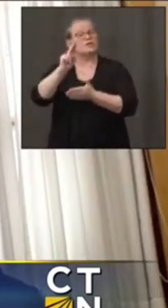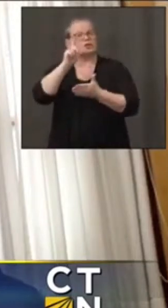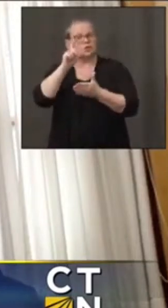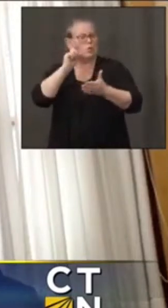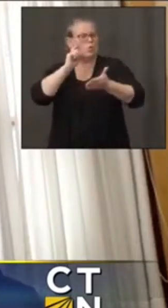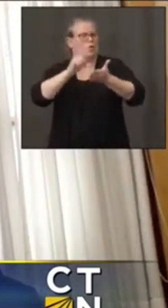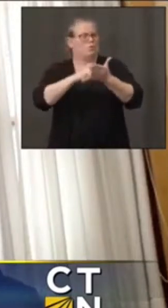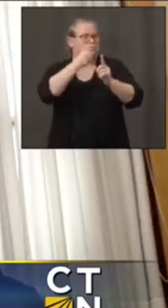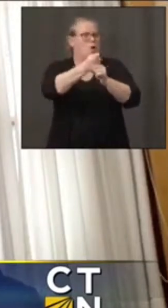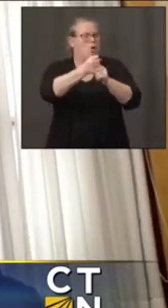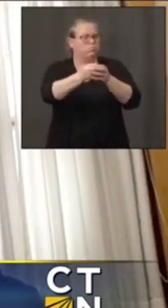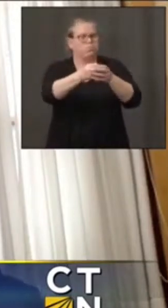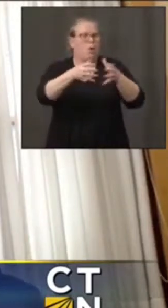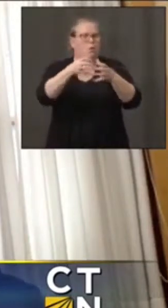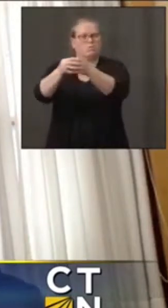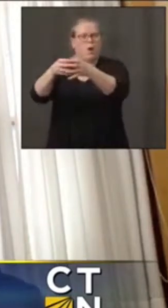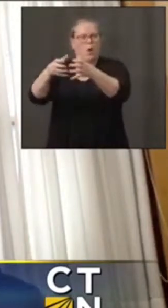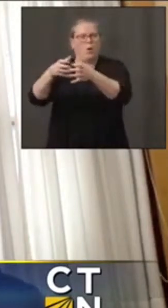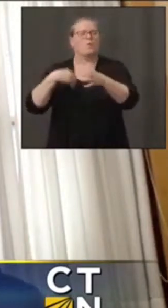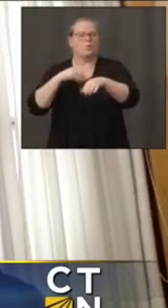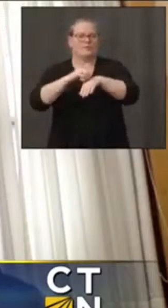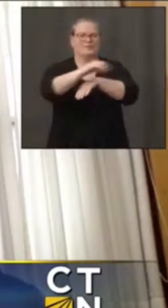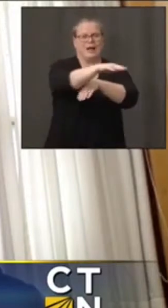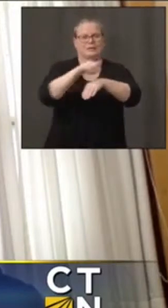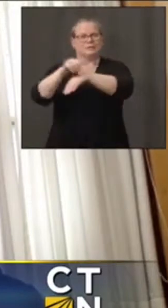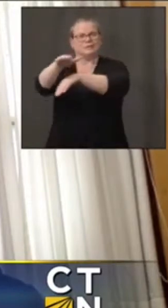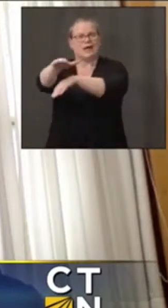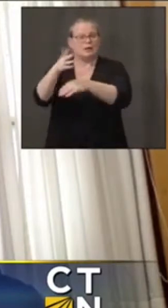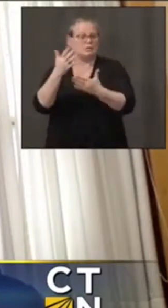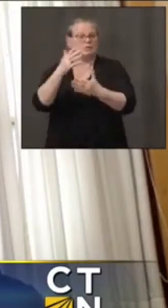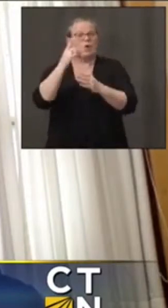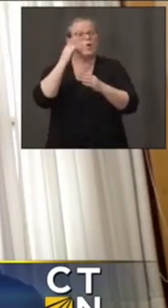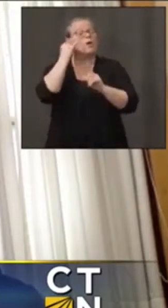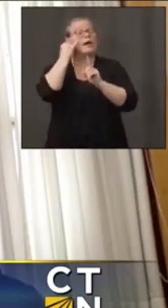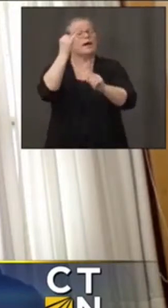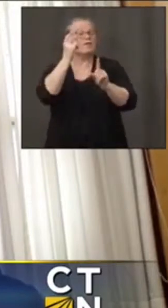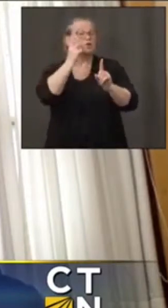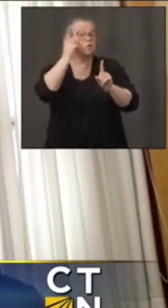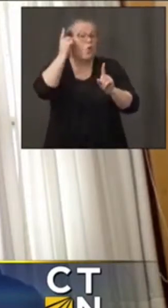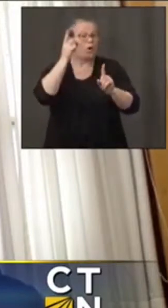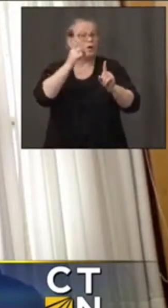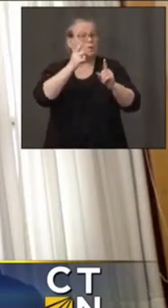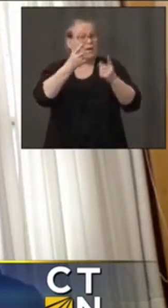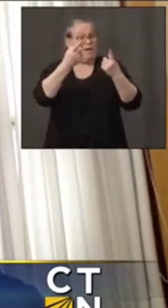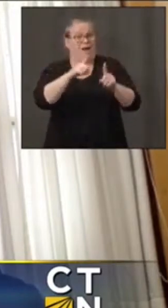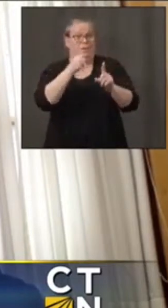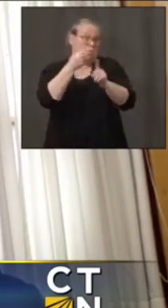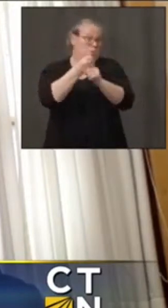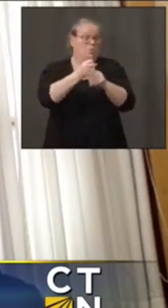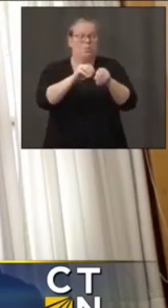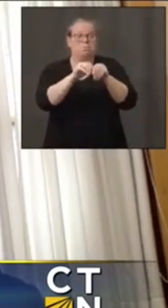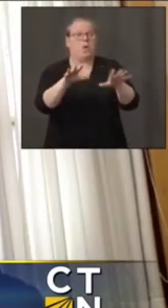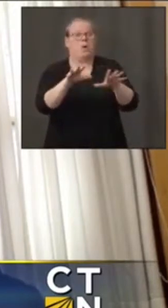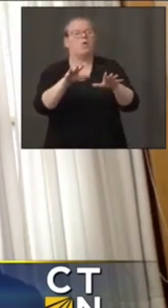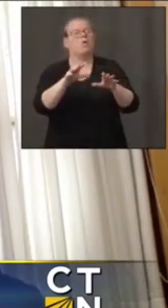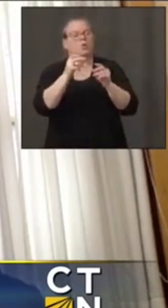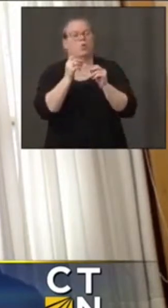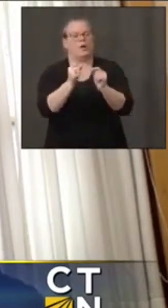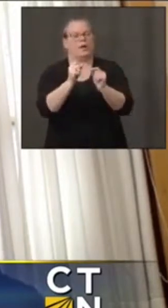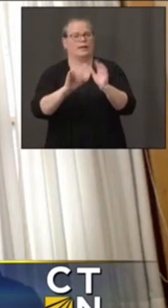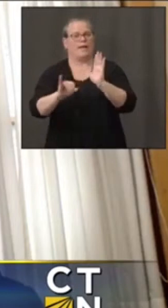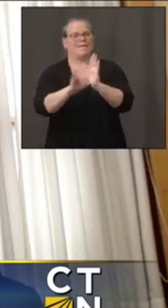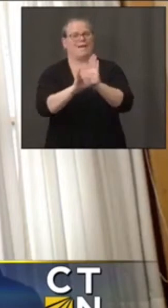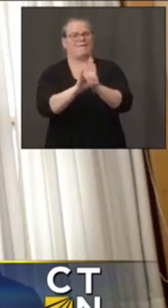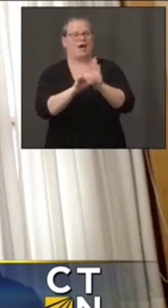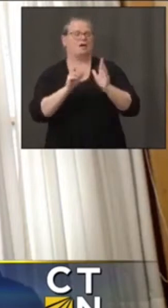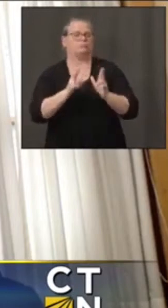we can rapidly test a whole floor of a dorm or a dorm to quickly identify cases. And we are working to pilot with a